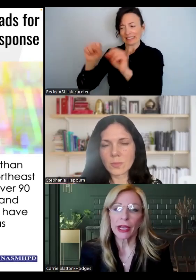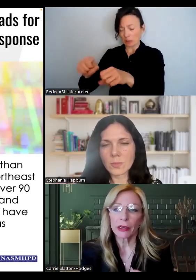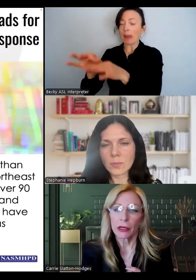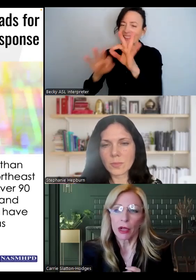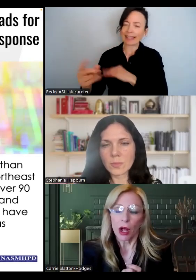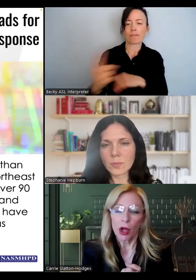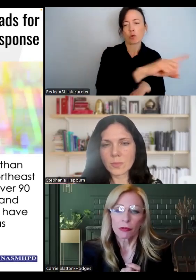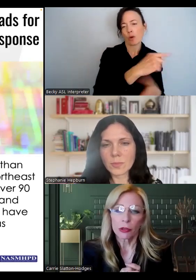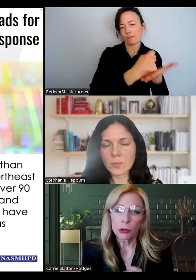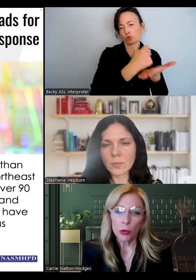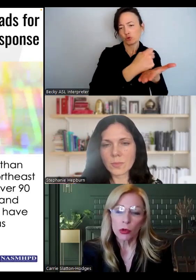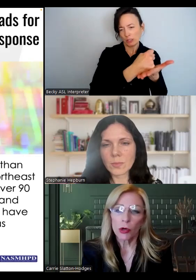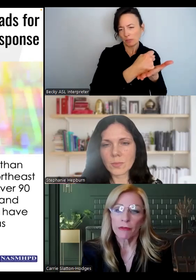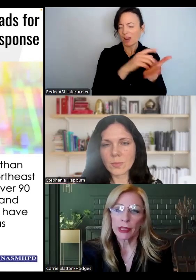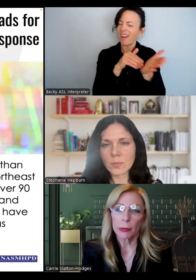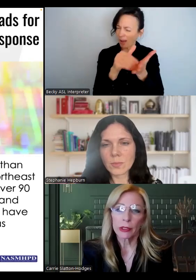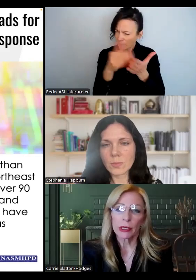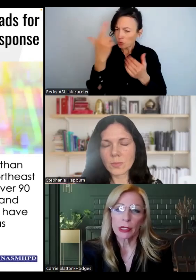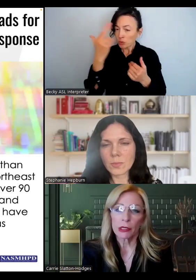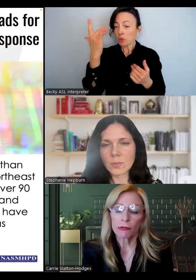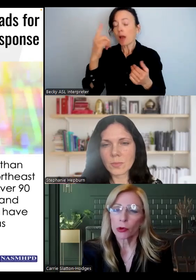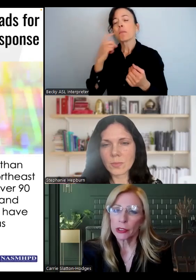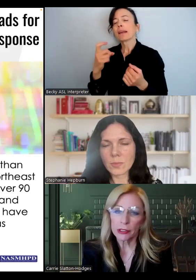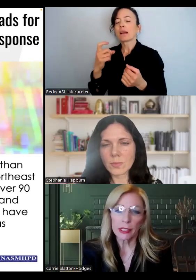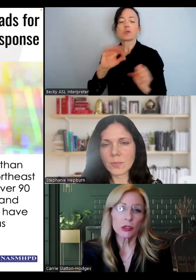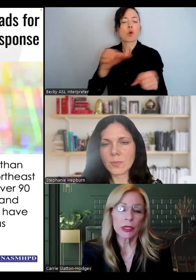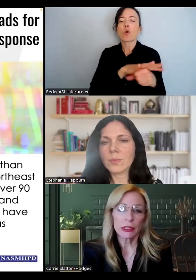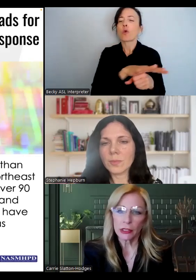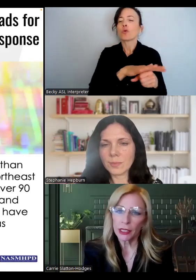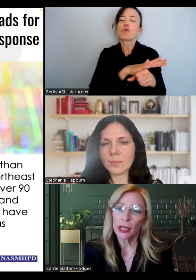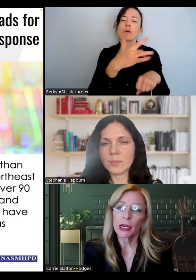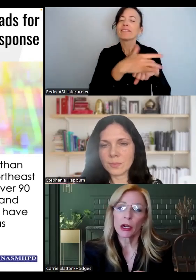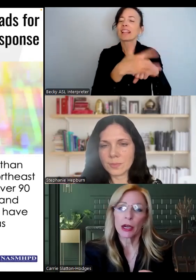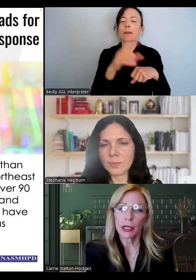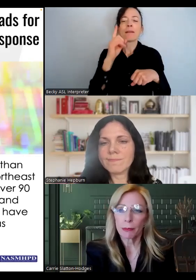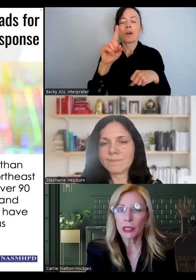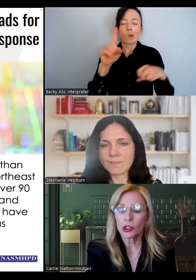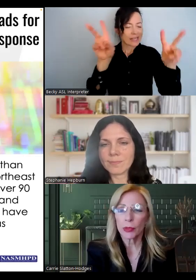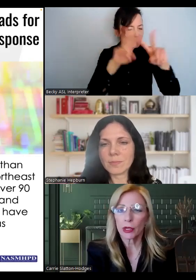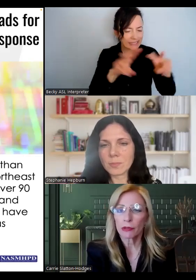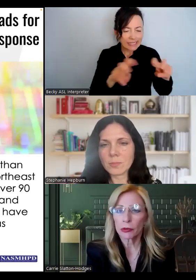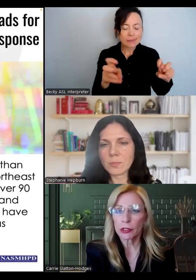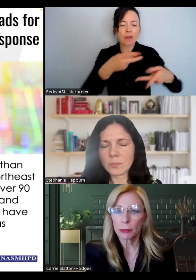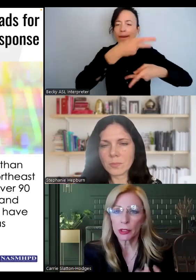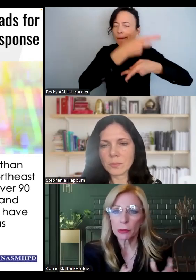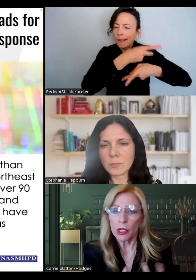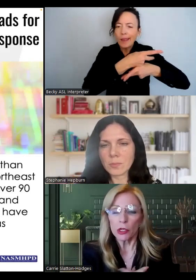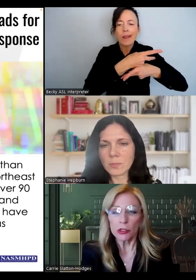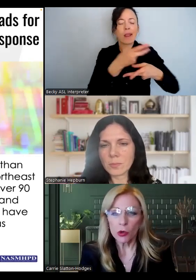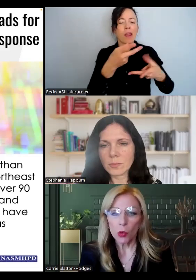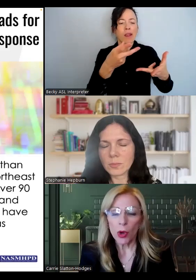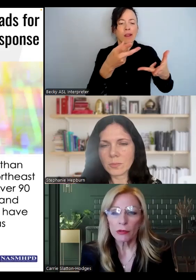the lack of local availability for assessment and care and management of those